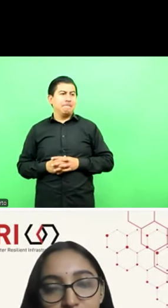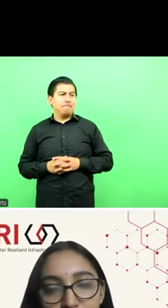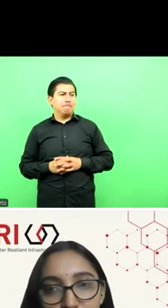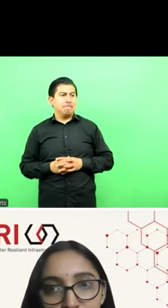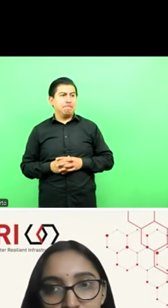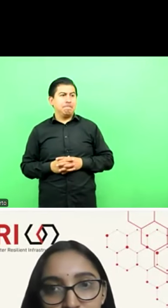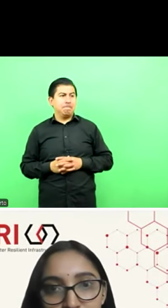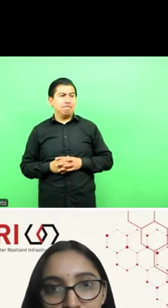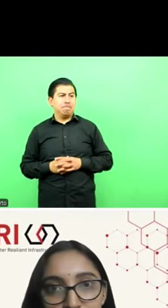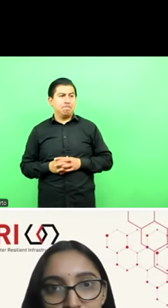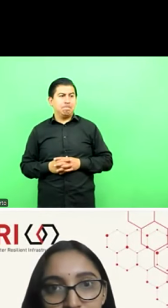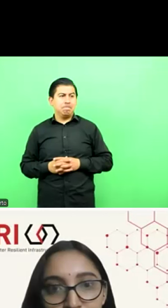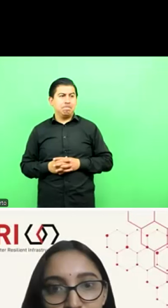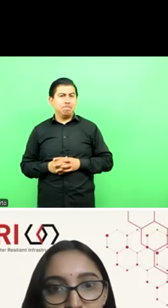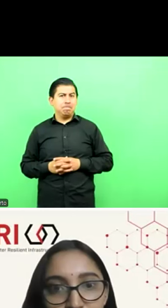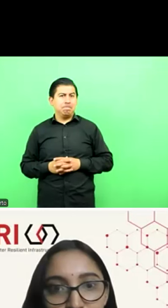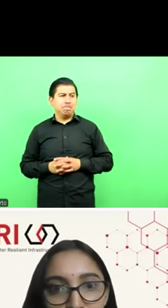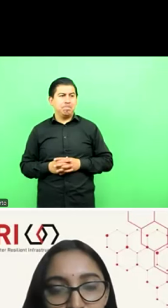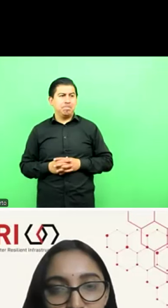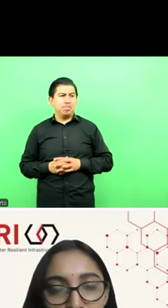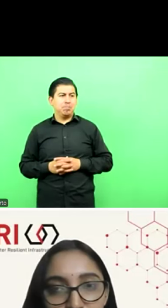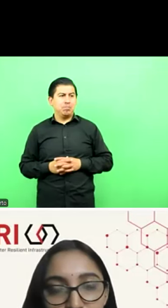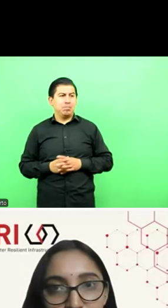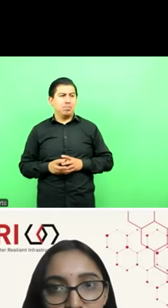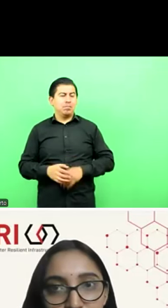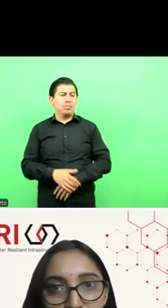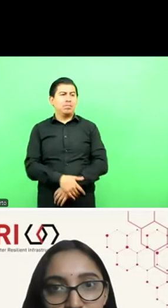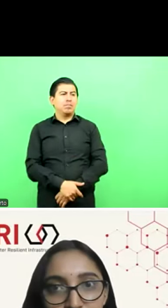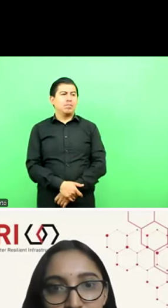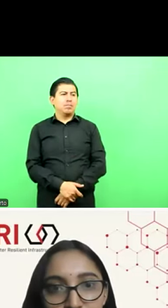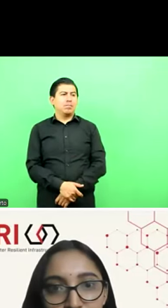This is okay? Like, I see it's a...